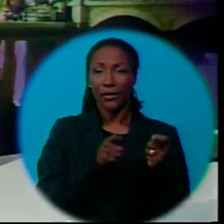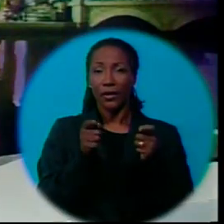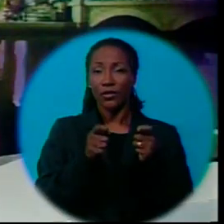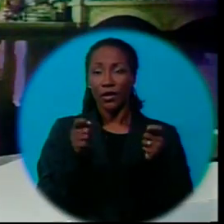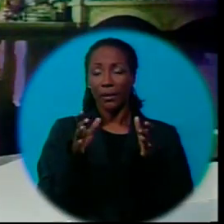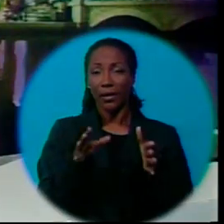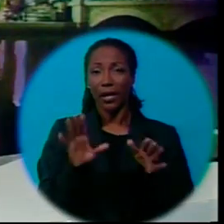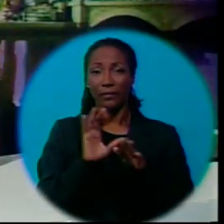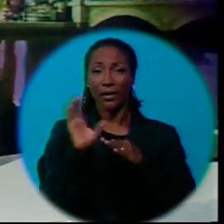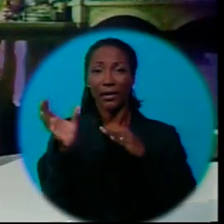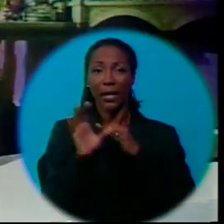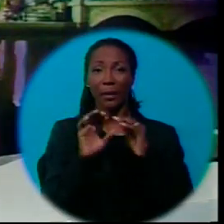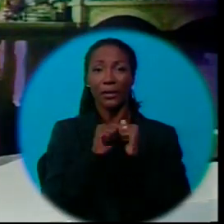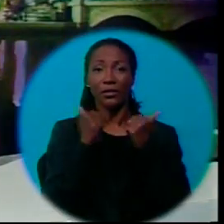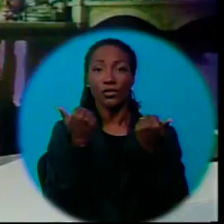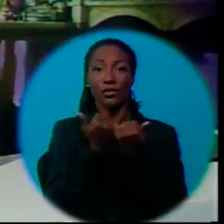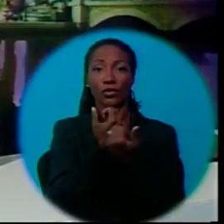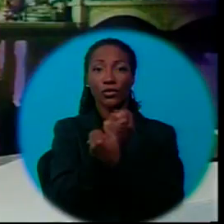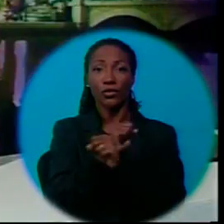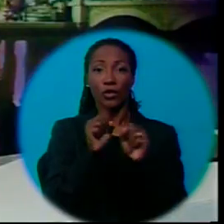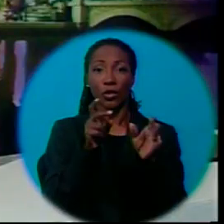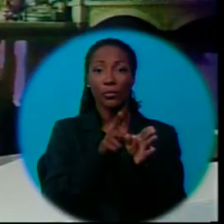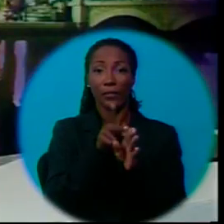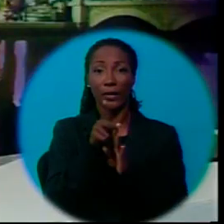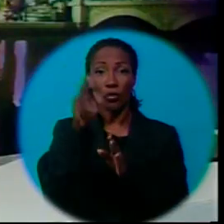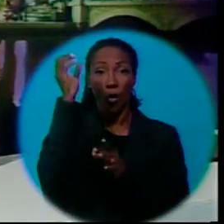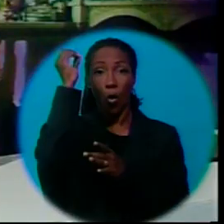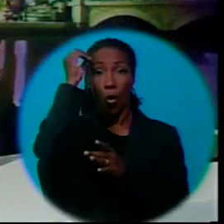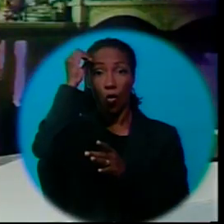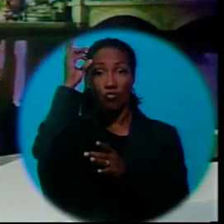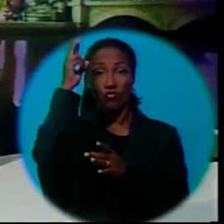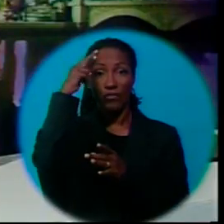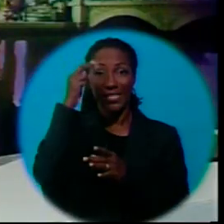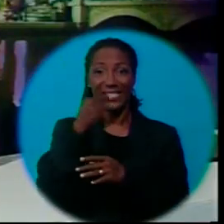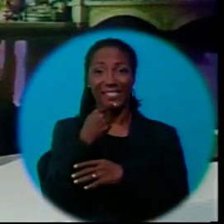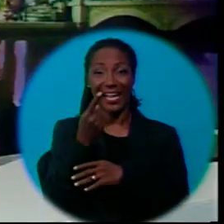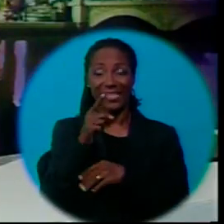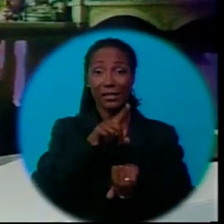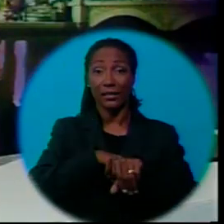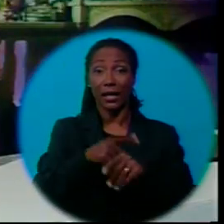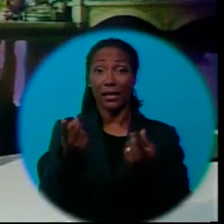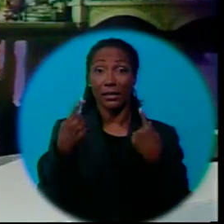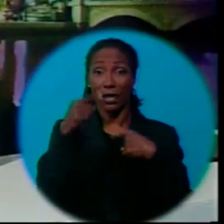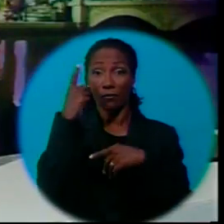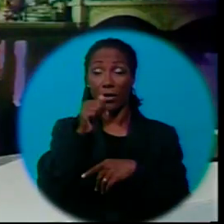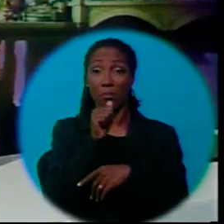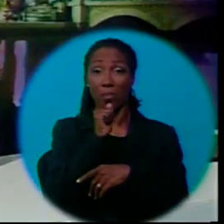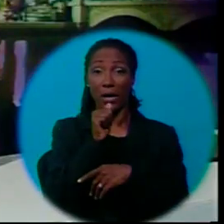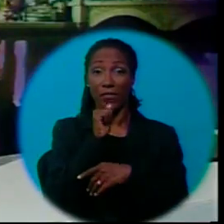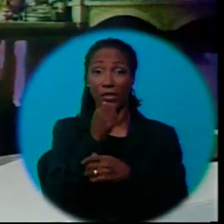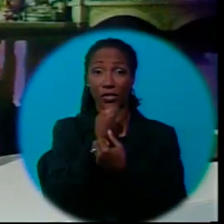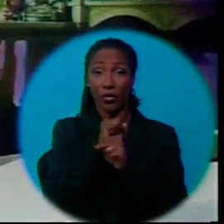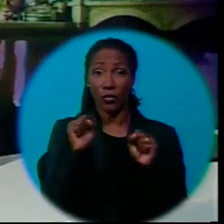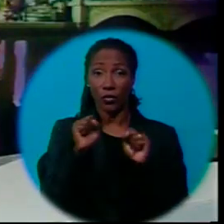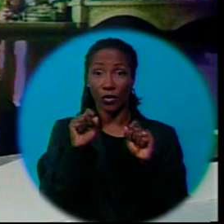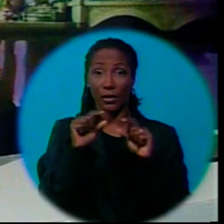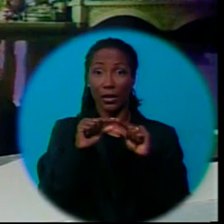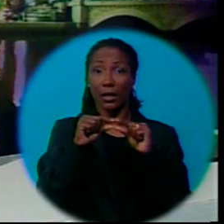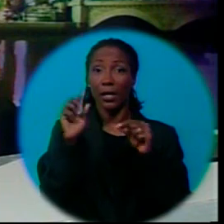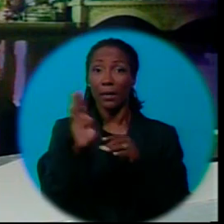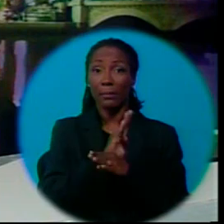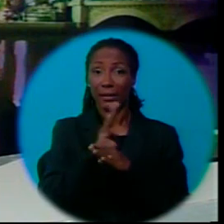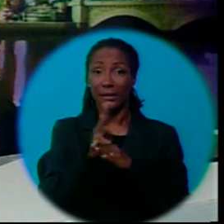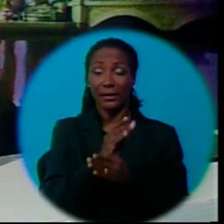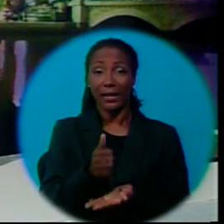And the chairman of the Caribbean Association of Security Professionals O'Neill Reed says the time has come for private security agencies to